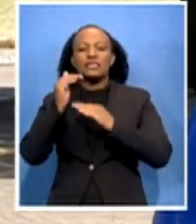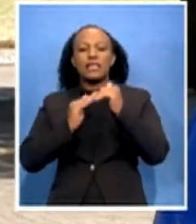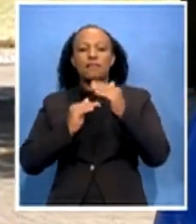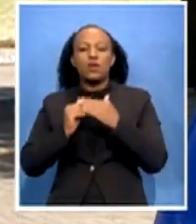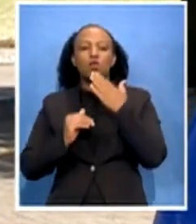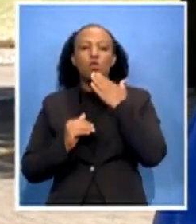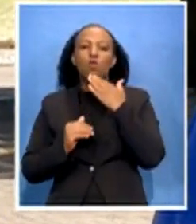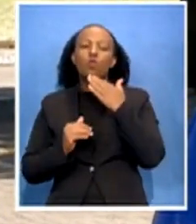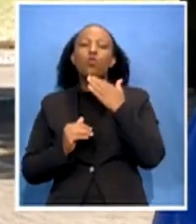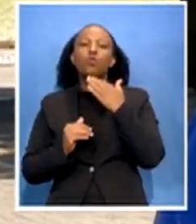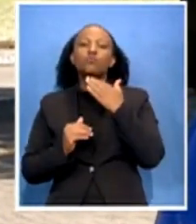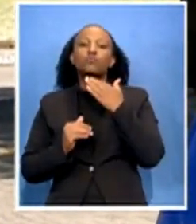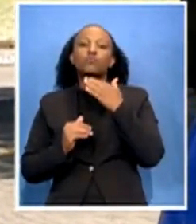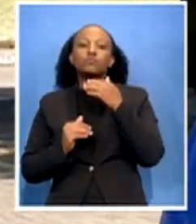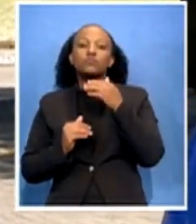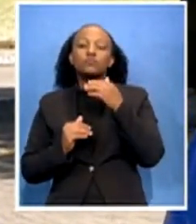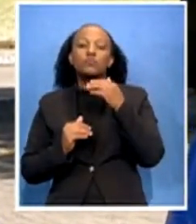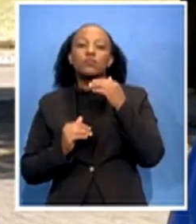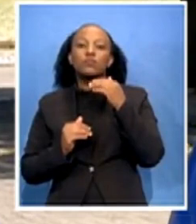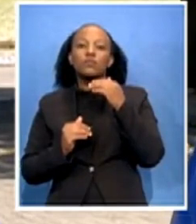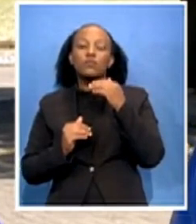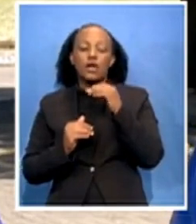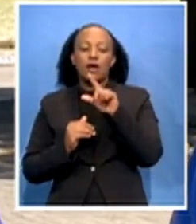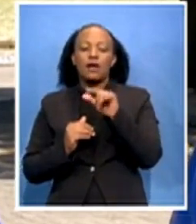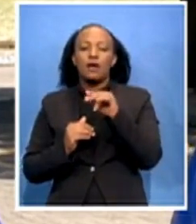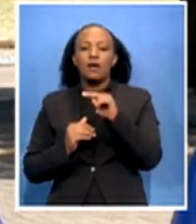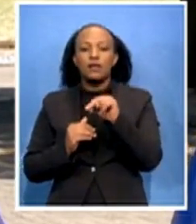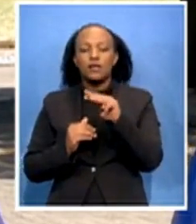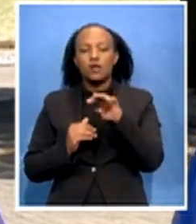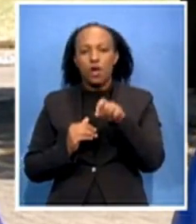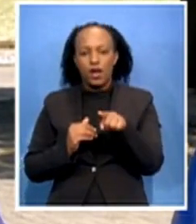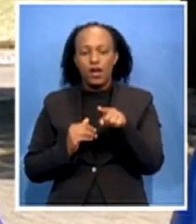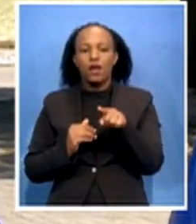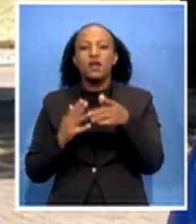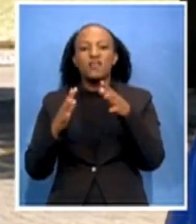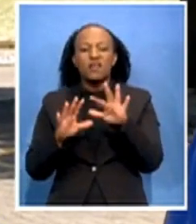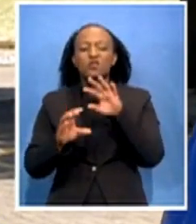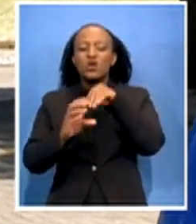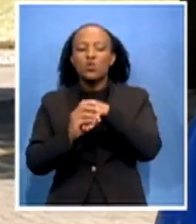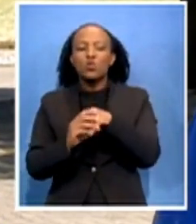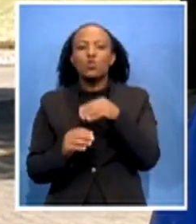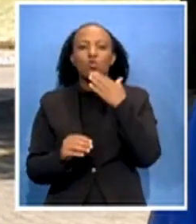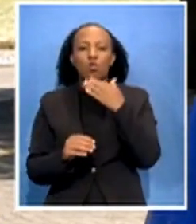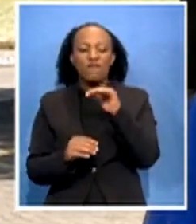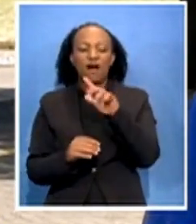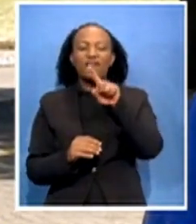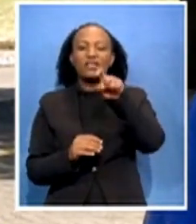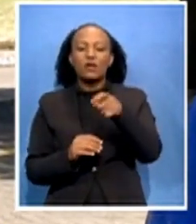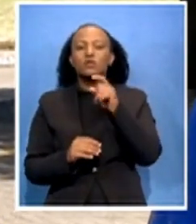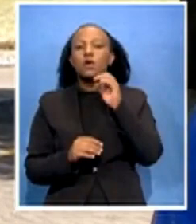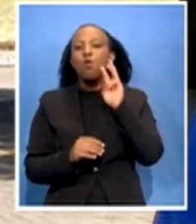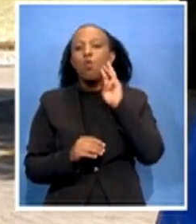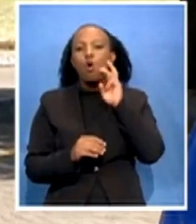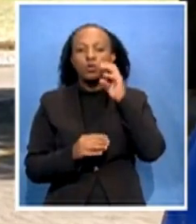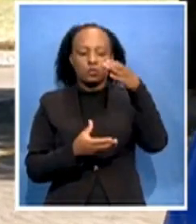promises were made, including the fact that about 5,000 water tankers will be provided or distributed in